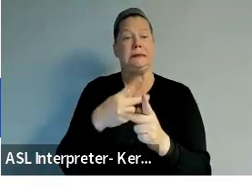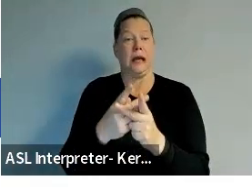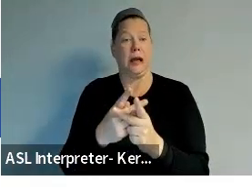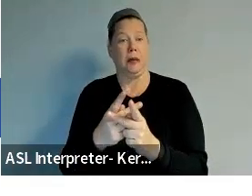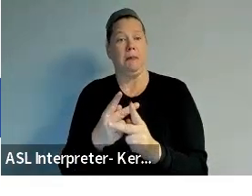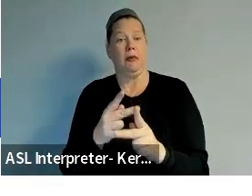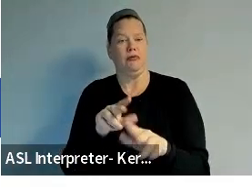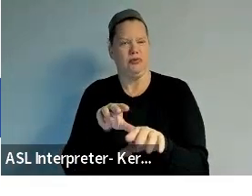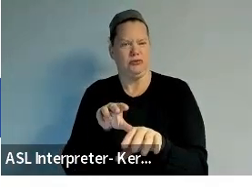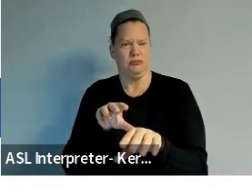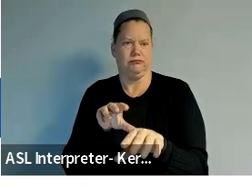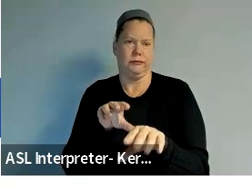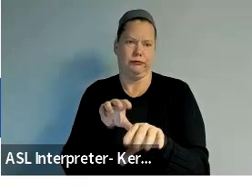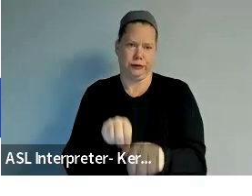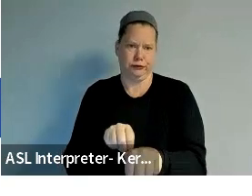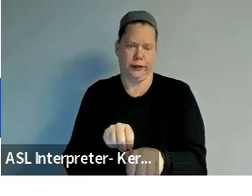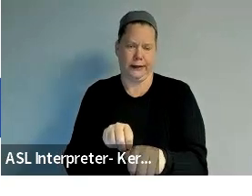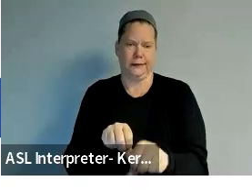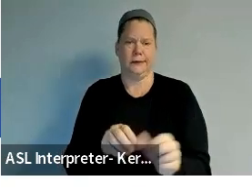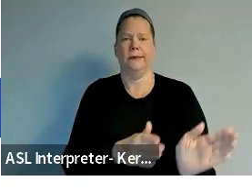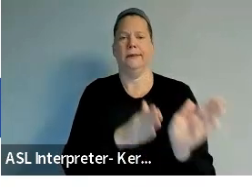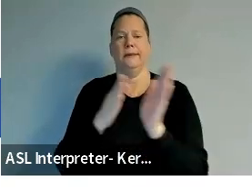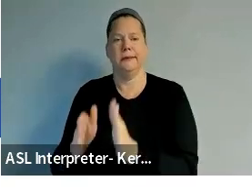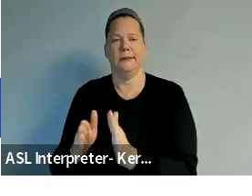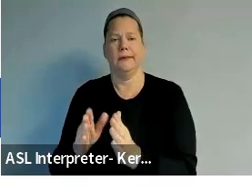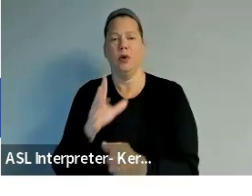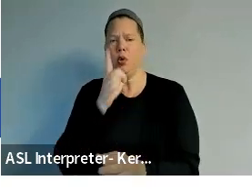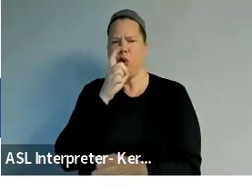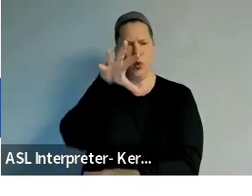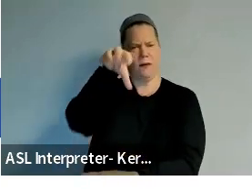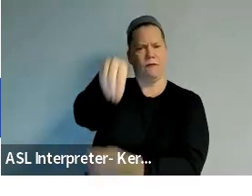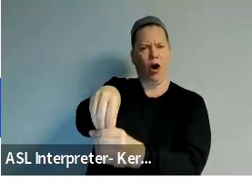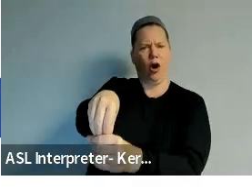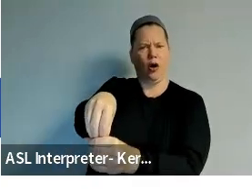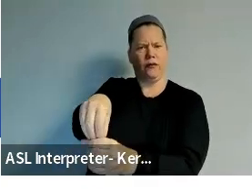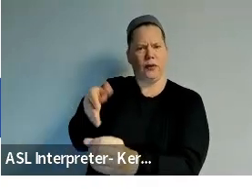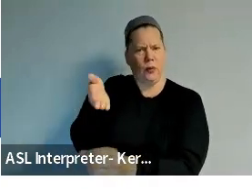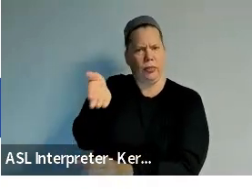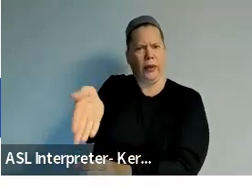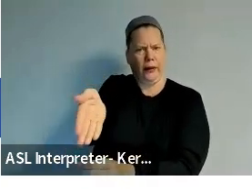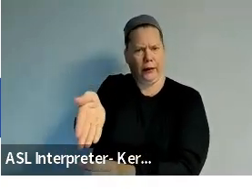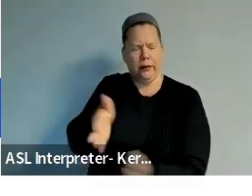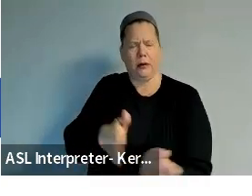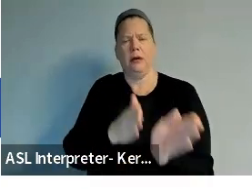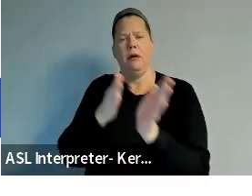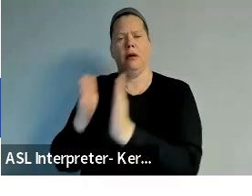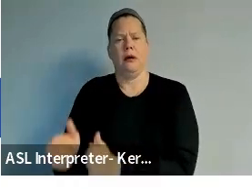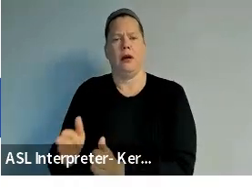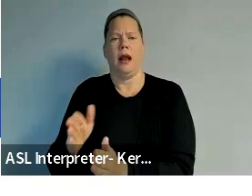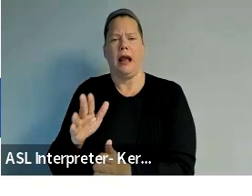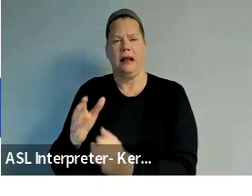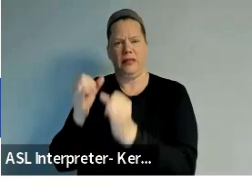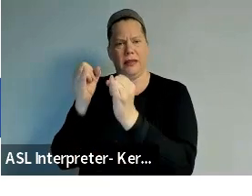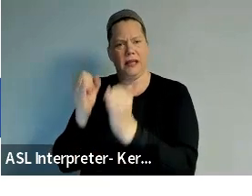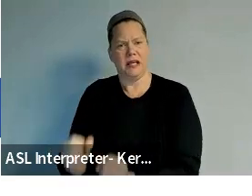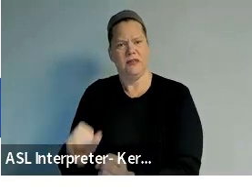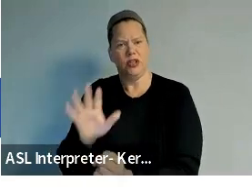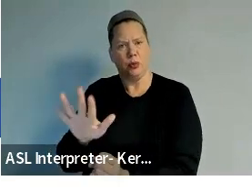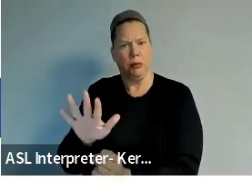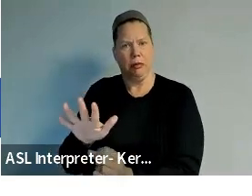Involved Party screen, the Individual's Condition, and the Individual's Interview